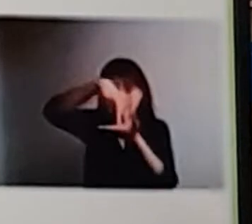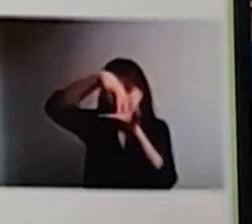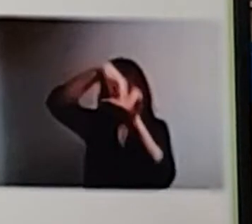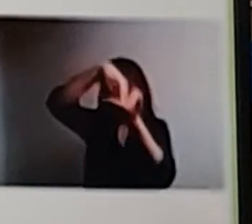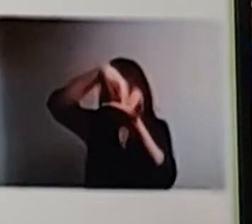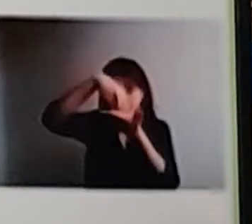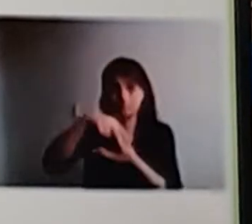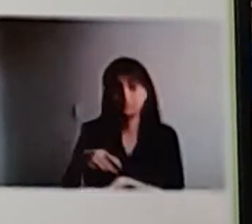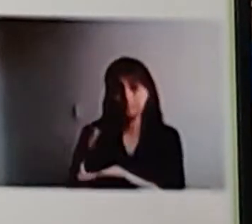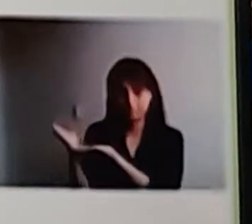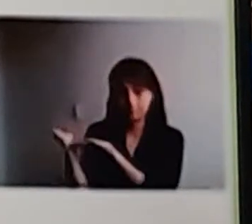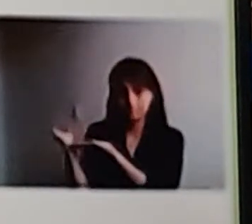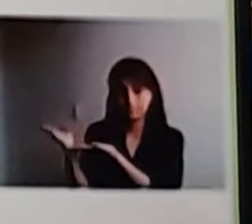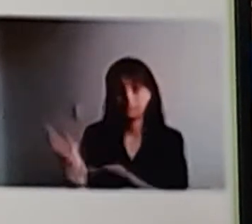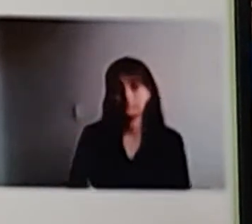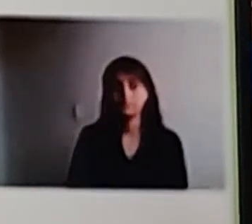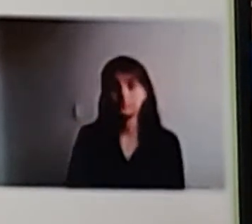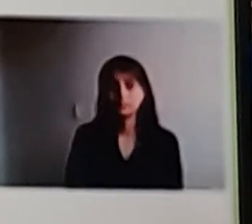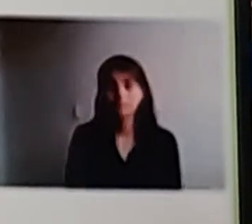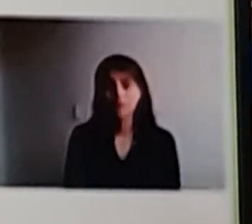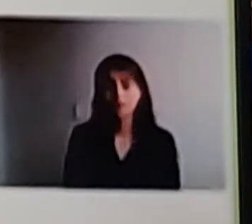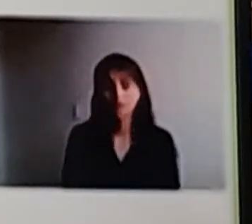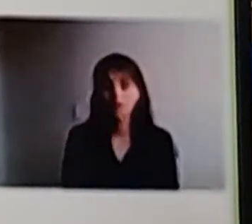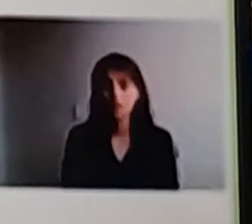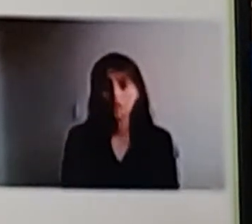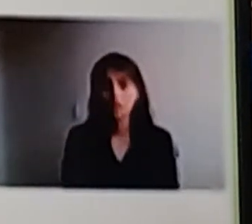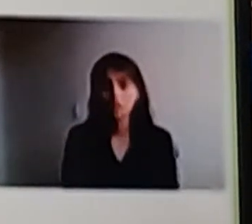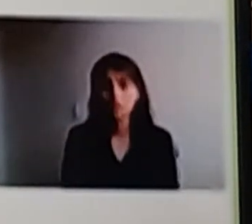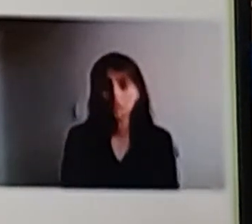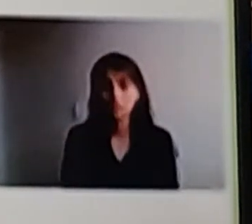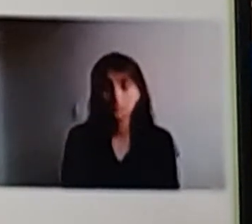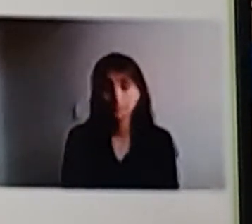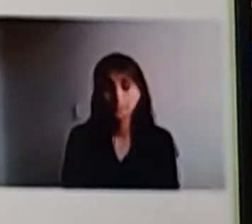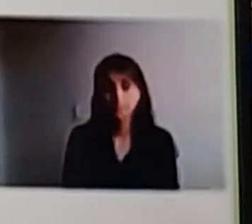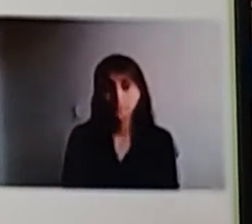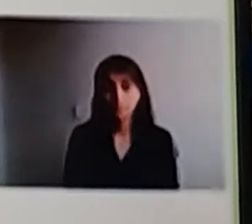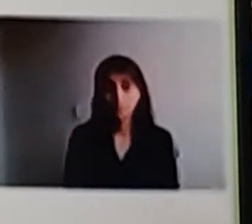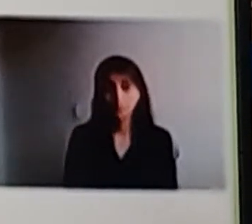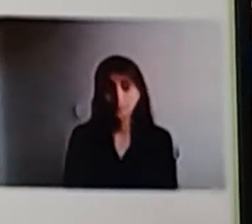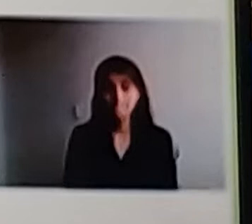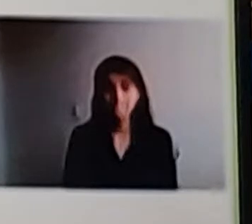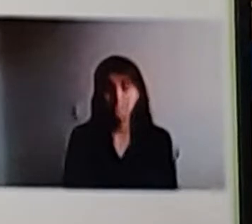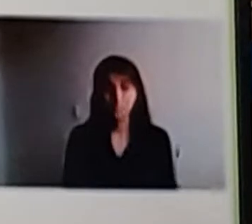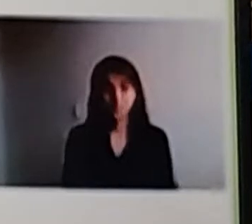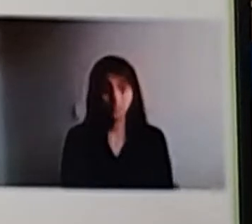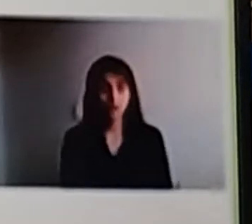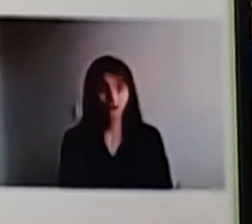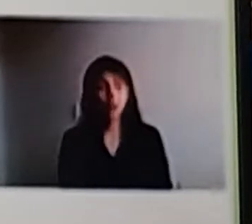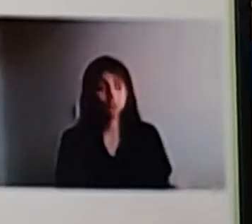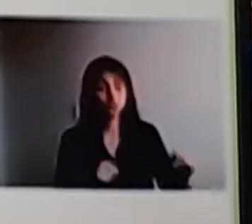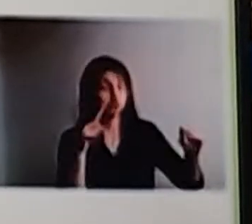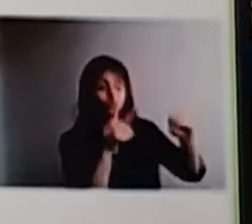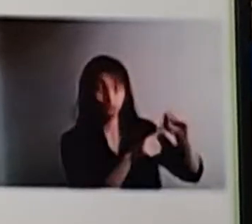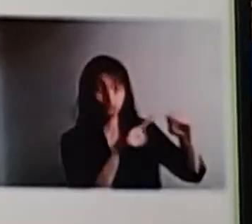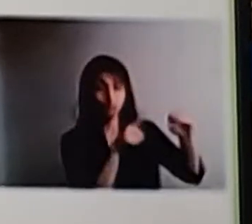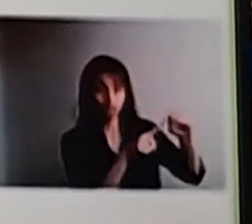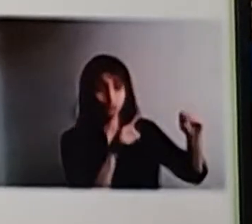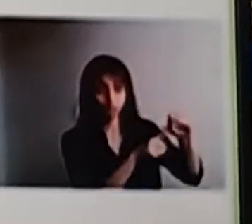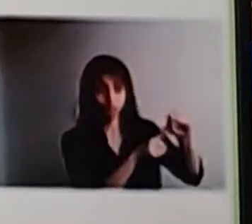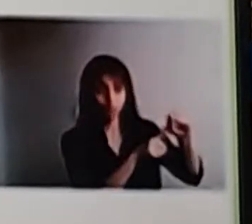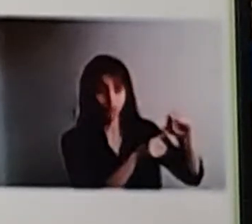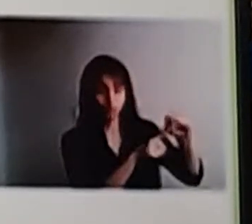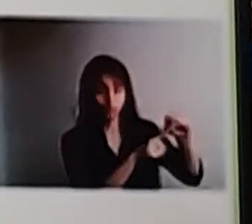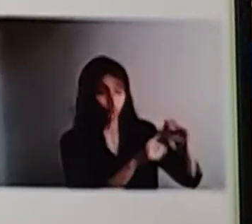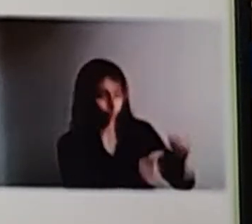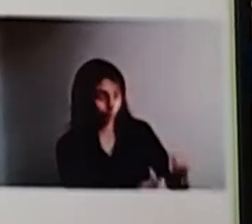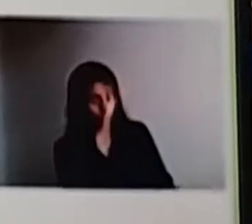outside to order the lift should be 1 meter. Should be 1 meter height, so he can press it and